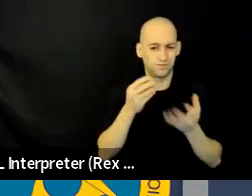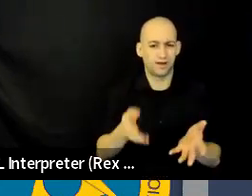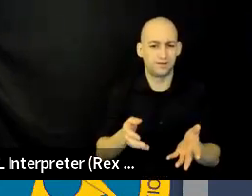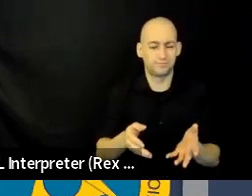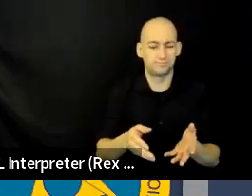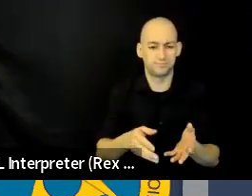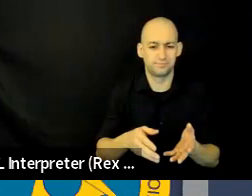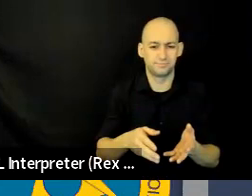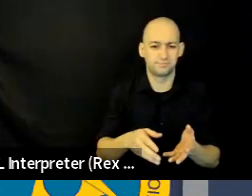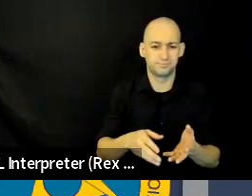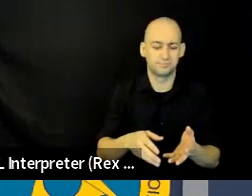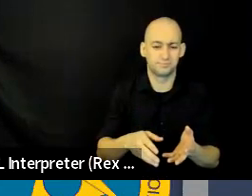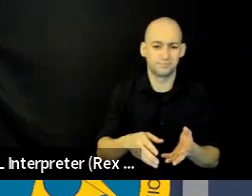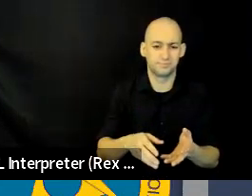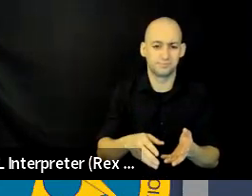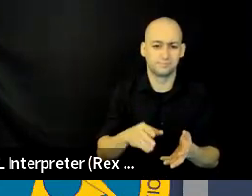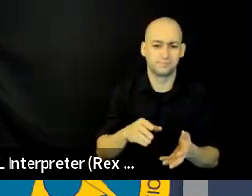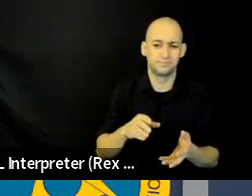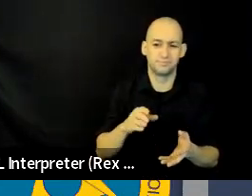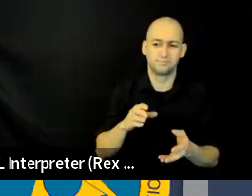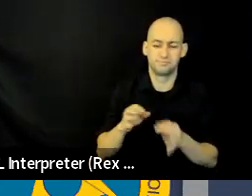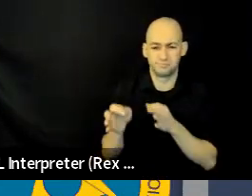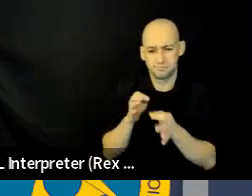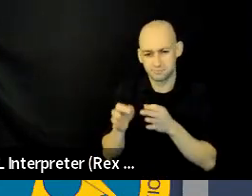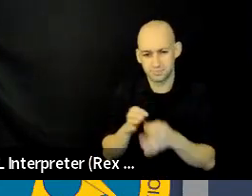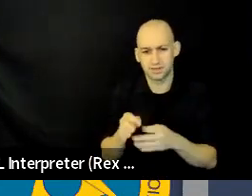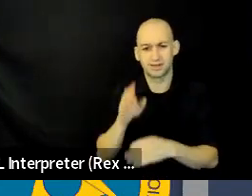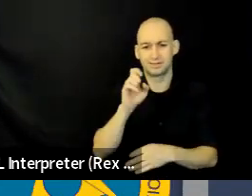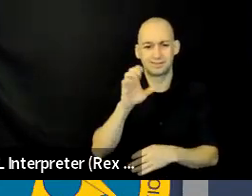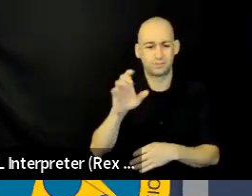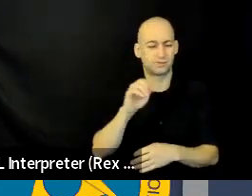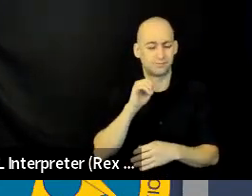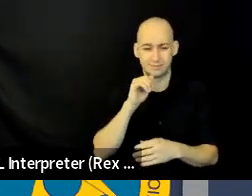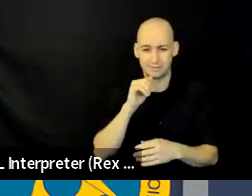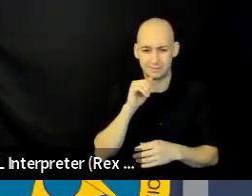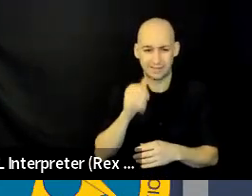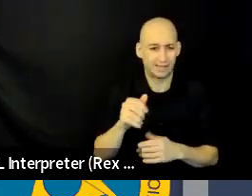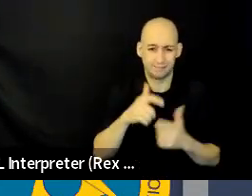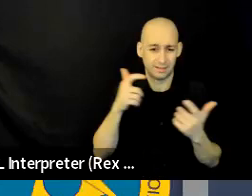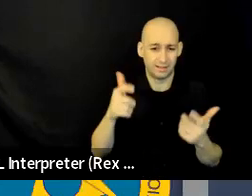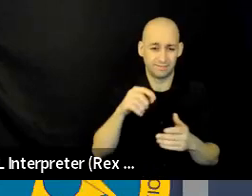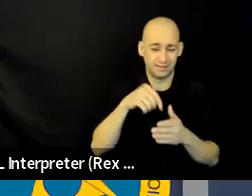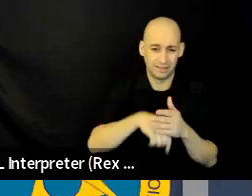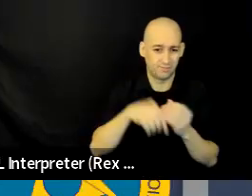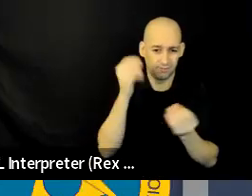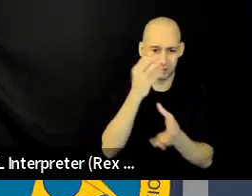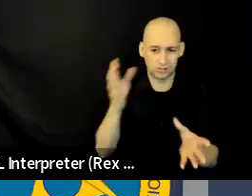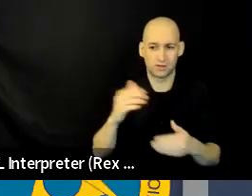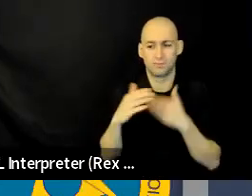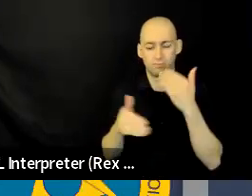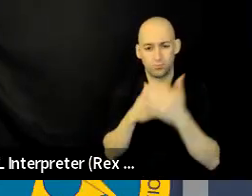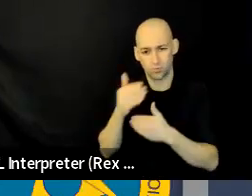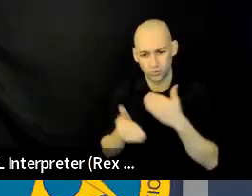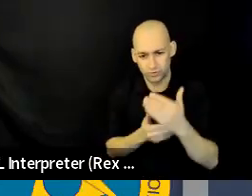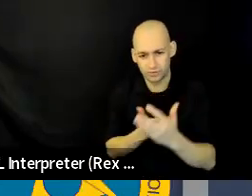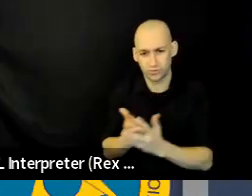in September. Probably wasn't a great amount of detail as we're progressing along. we